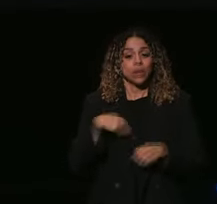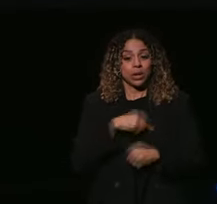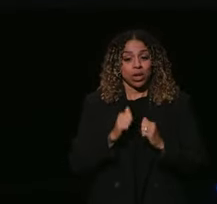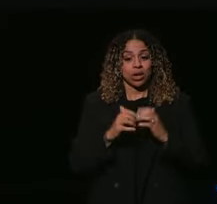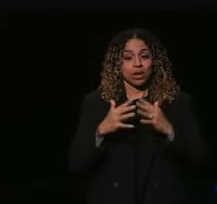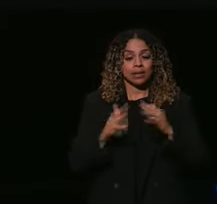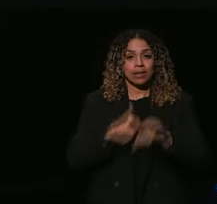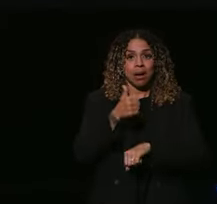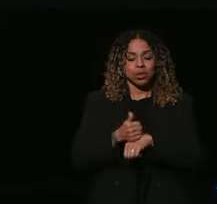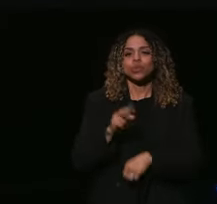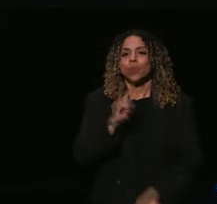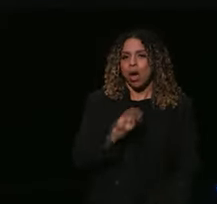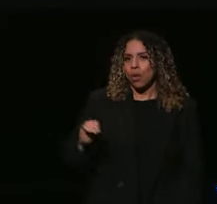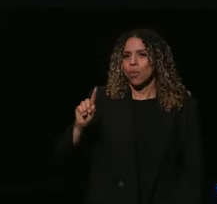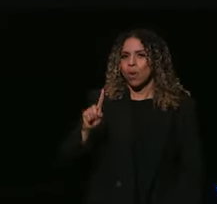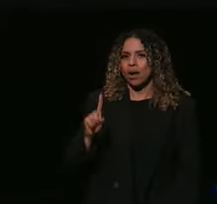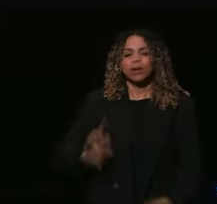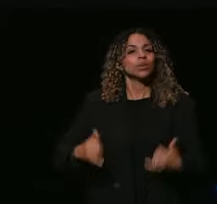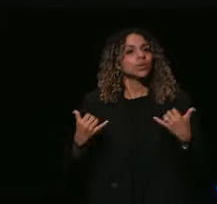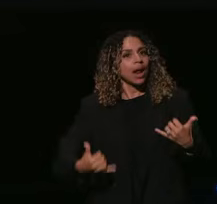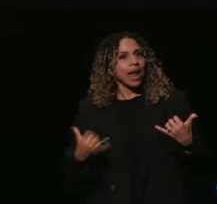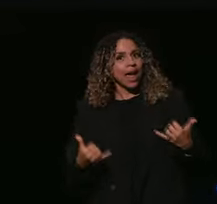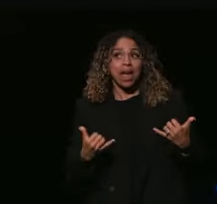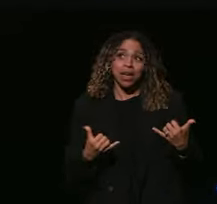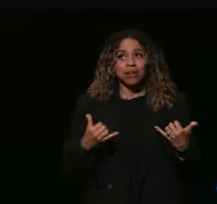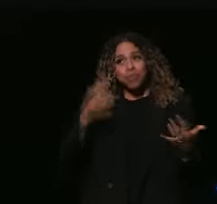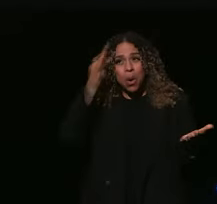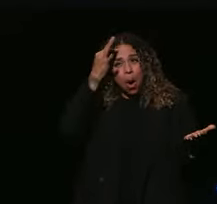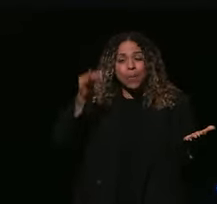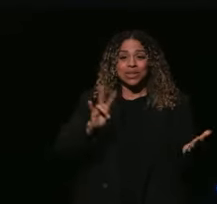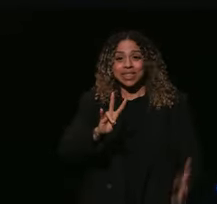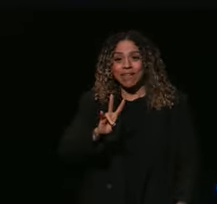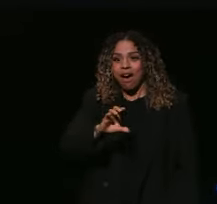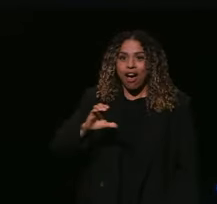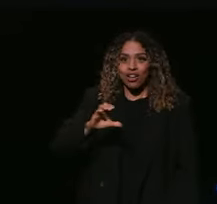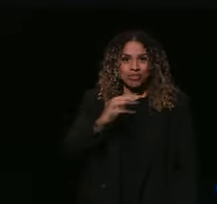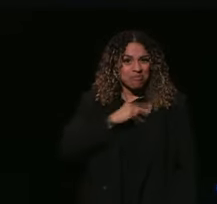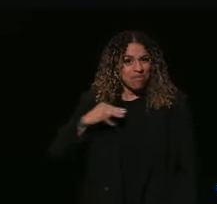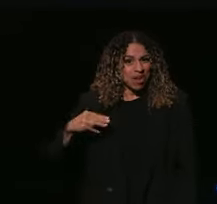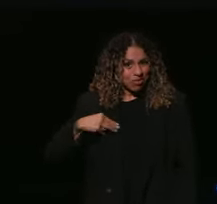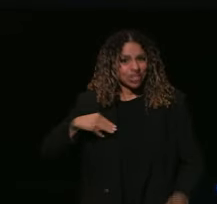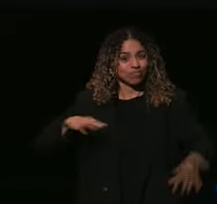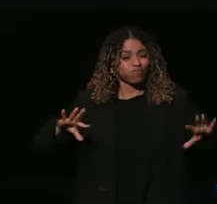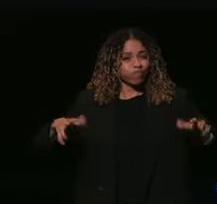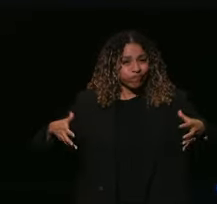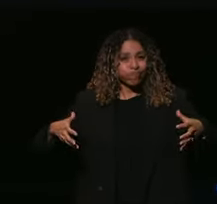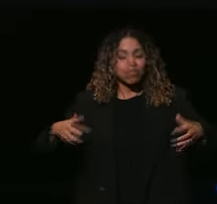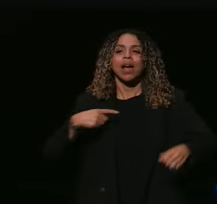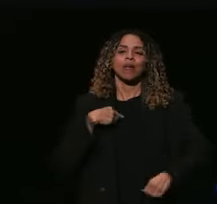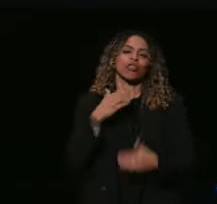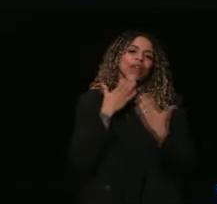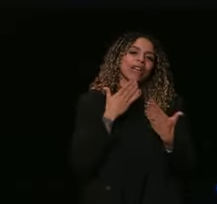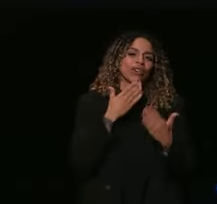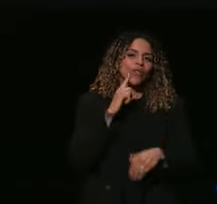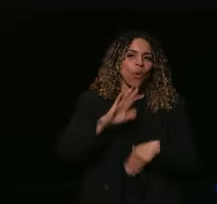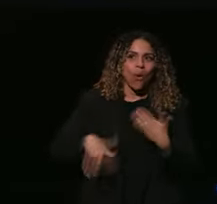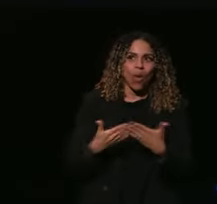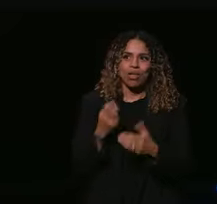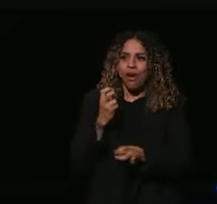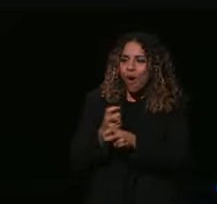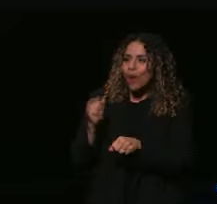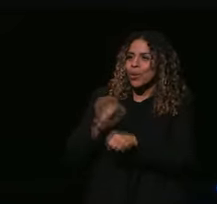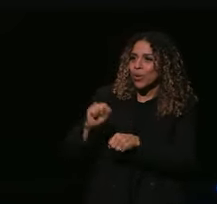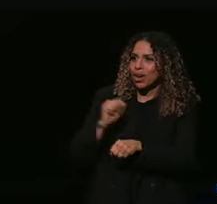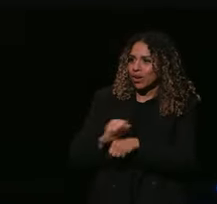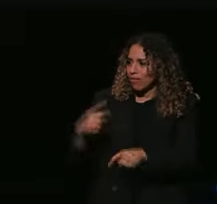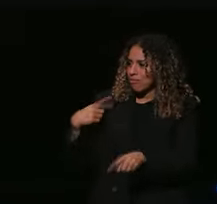in 2001. Today, we are almost 700 members strong. I'm grateful for all the hard work from our